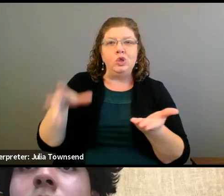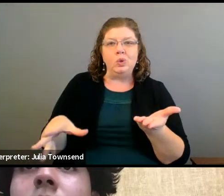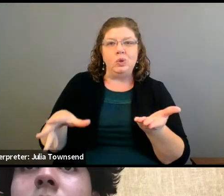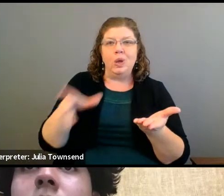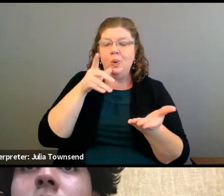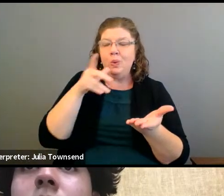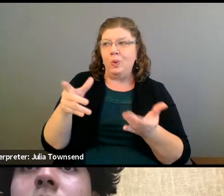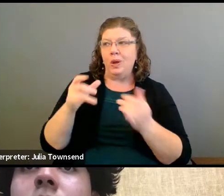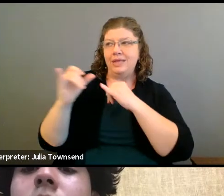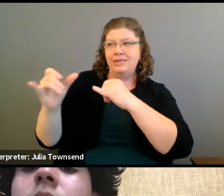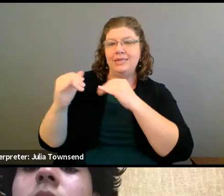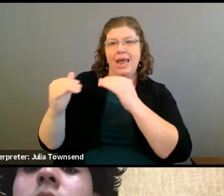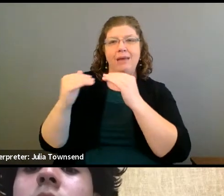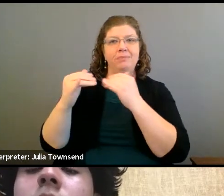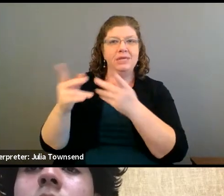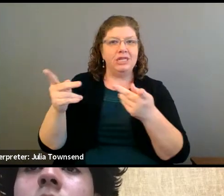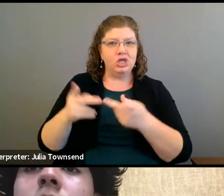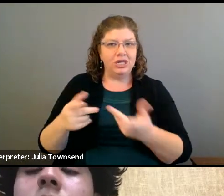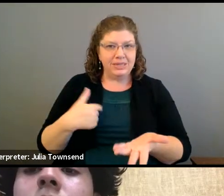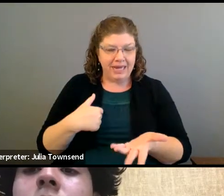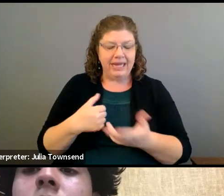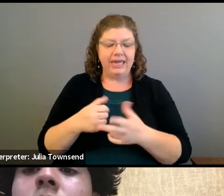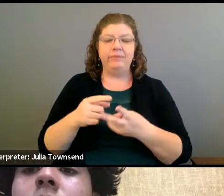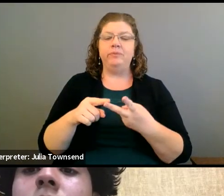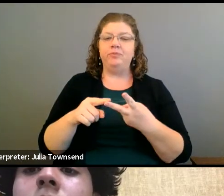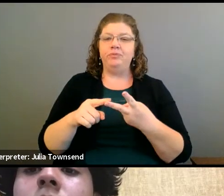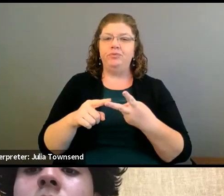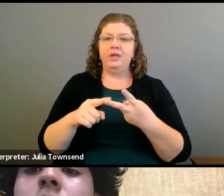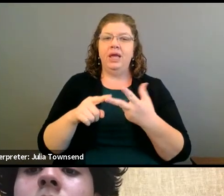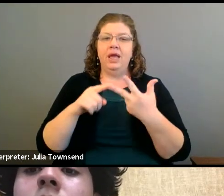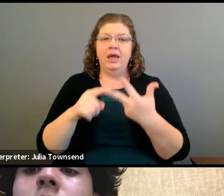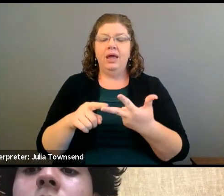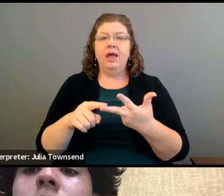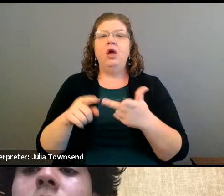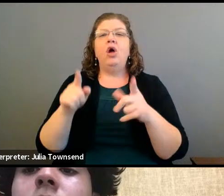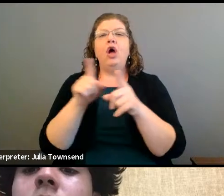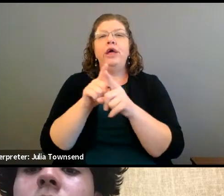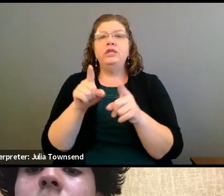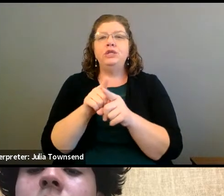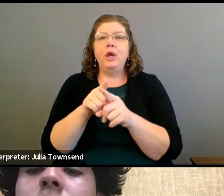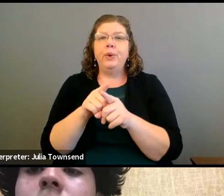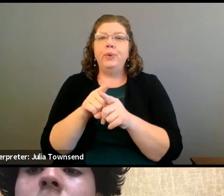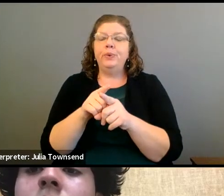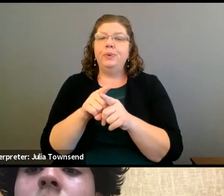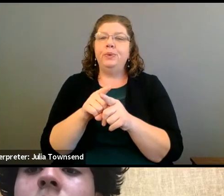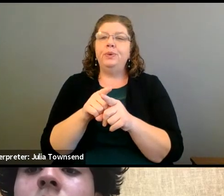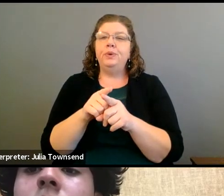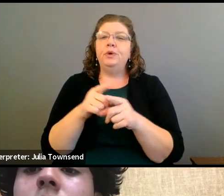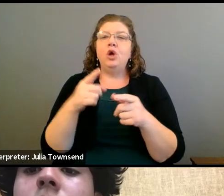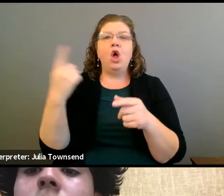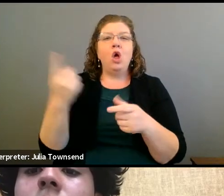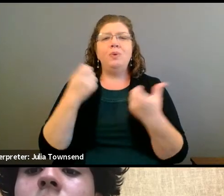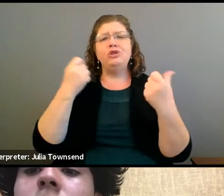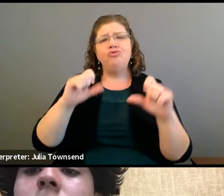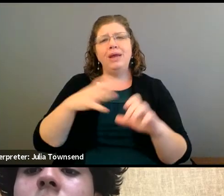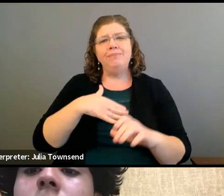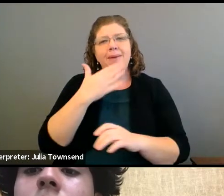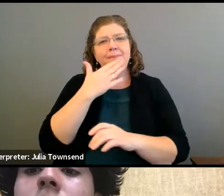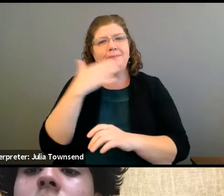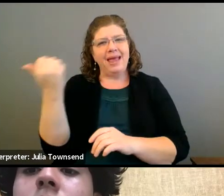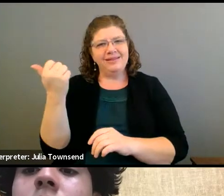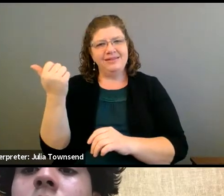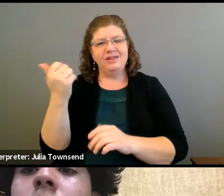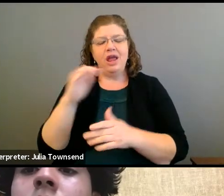same position as me, and also always trying my best in all my